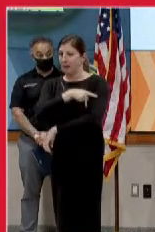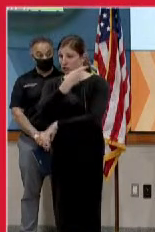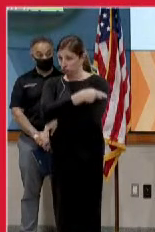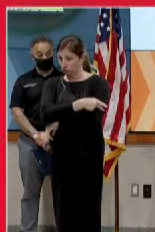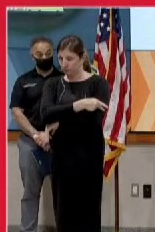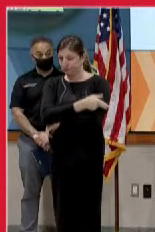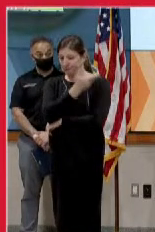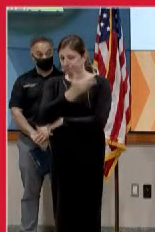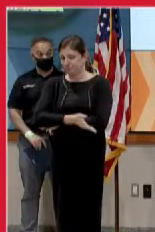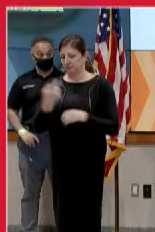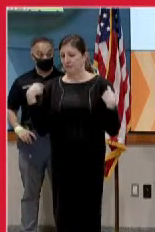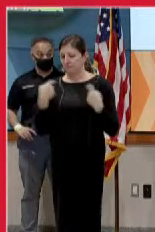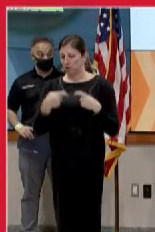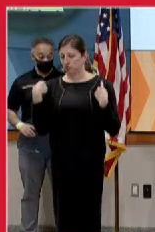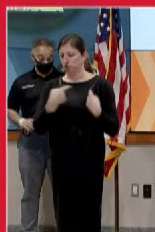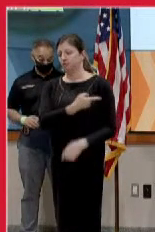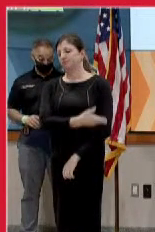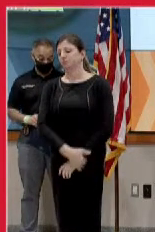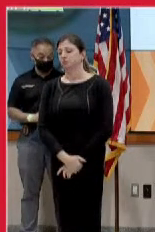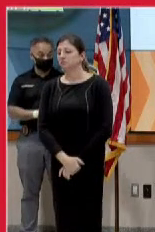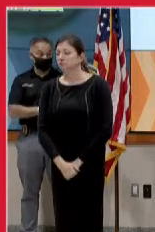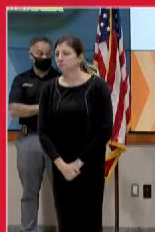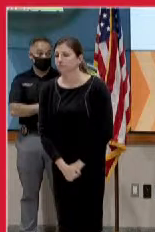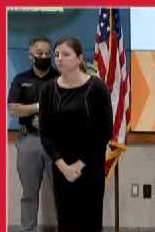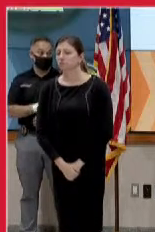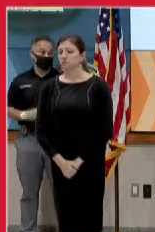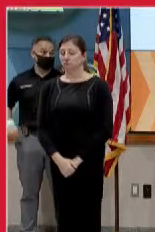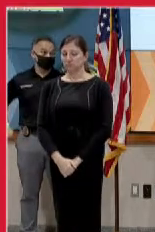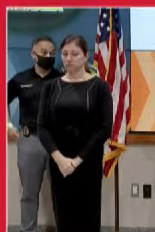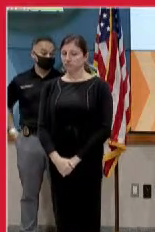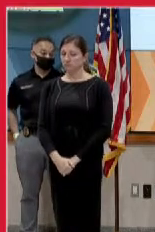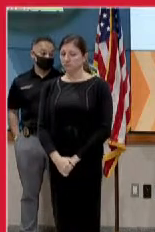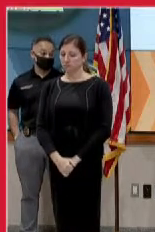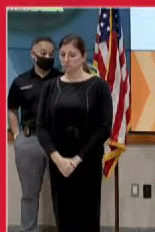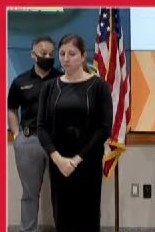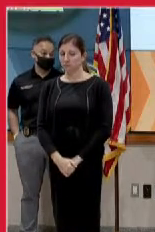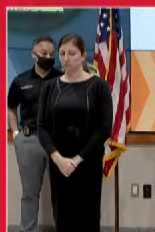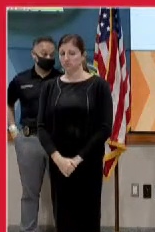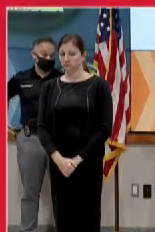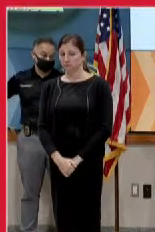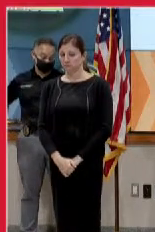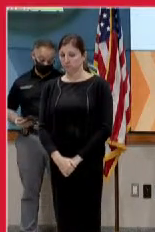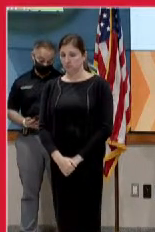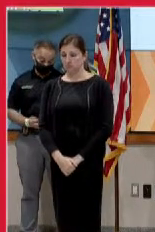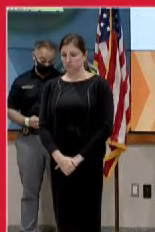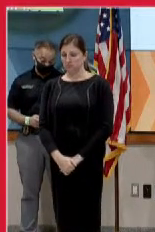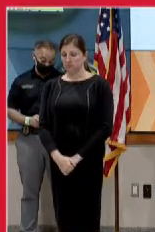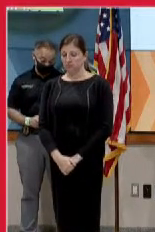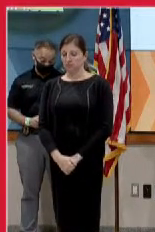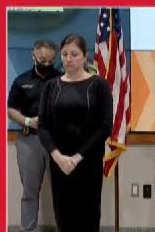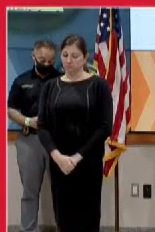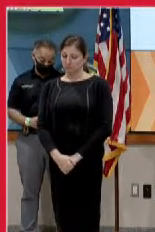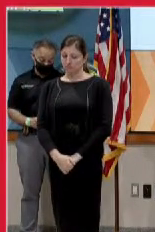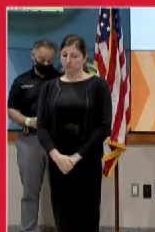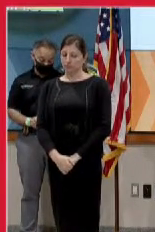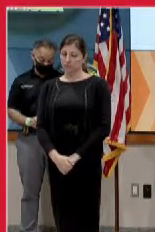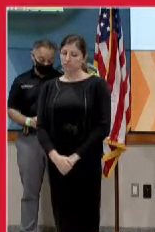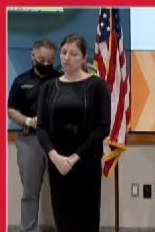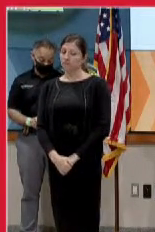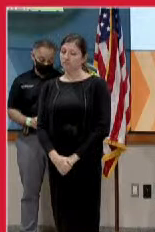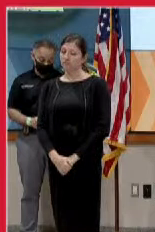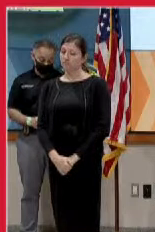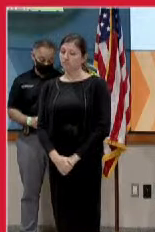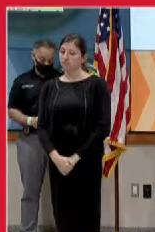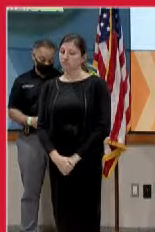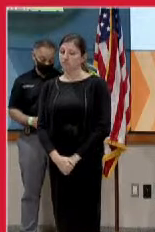En cuanto al refugio médico en NRG, ese refugio se puede activar entre 48 y 72